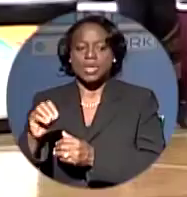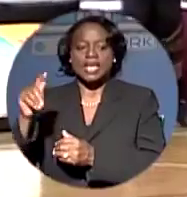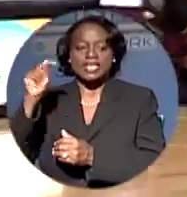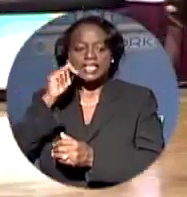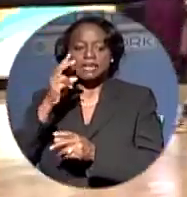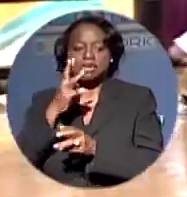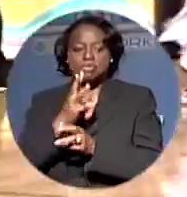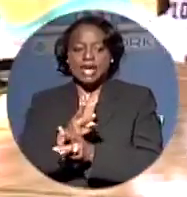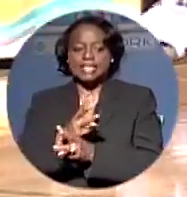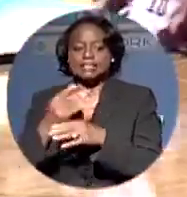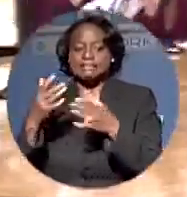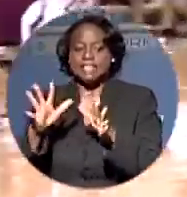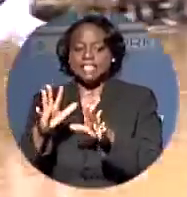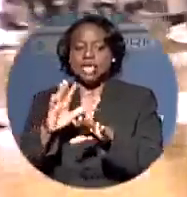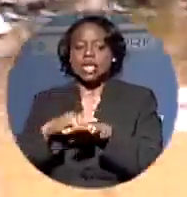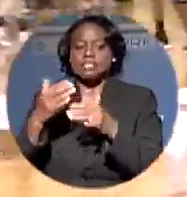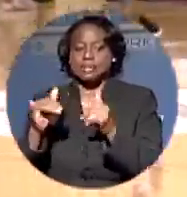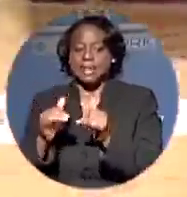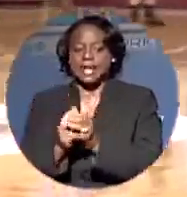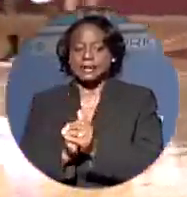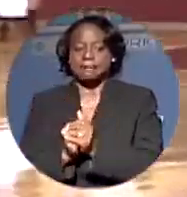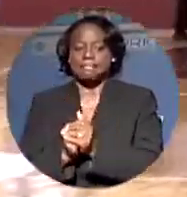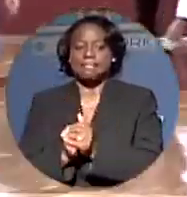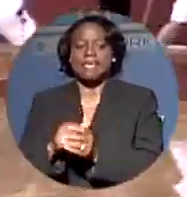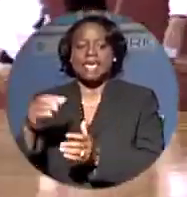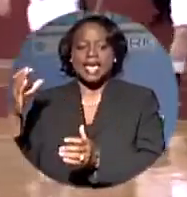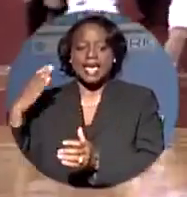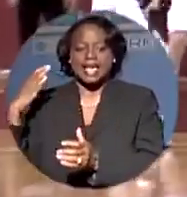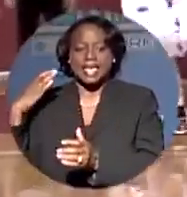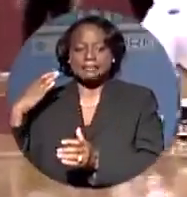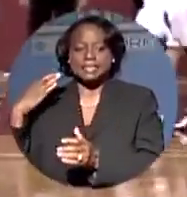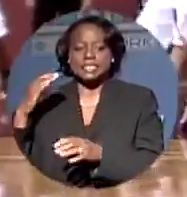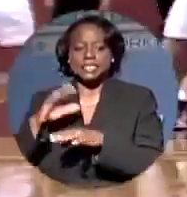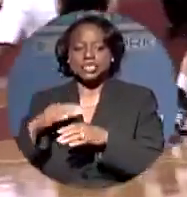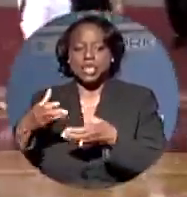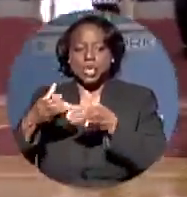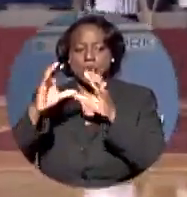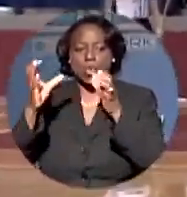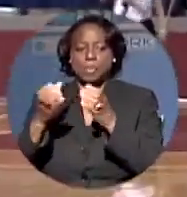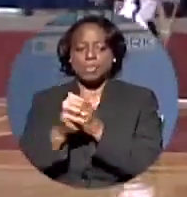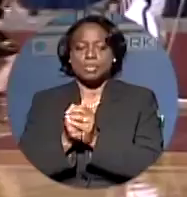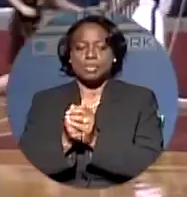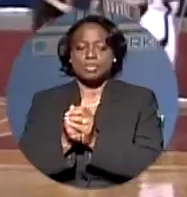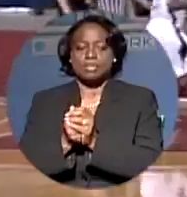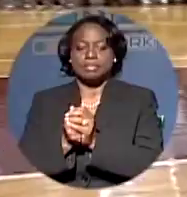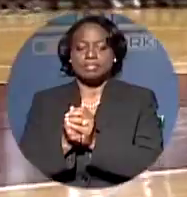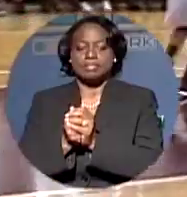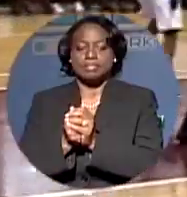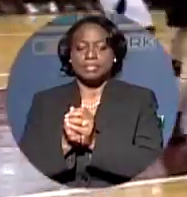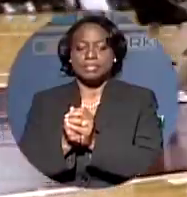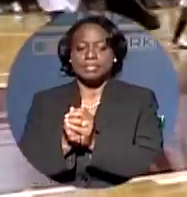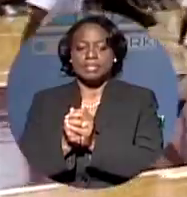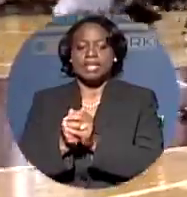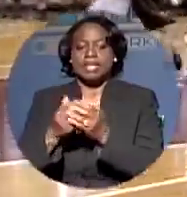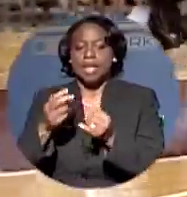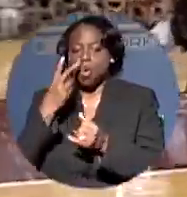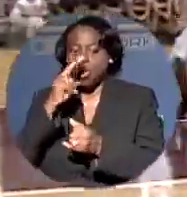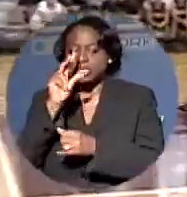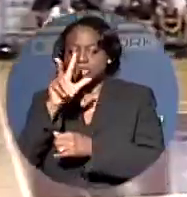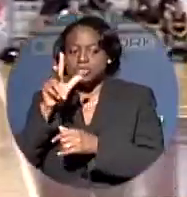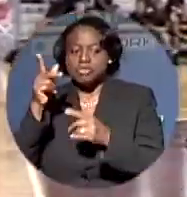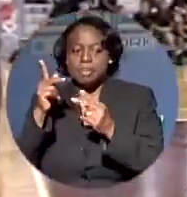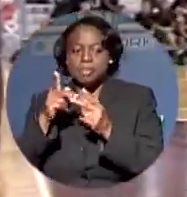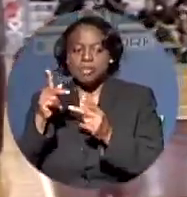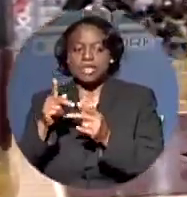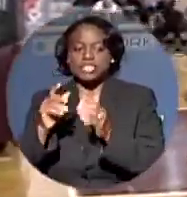the play. The Hawkeyes with the ball, and Catherine Reynolds to the hoop and earning every point. The Aggies with the ball. Now watch the three-point